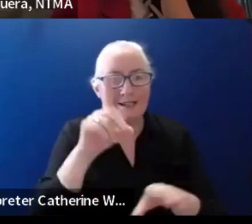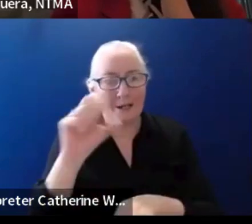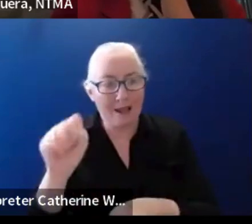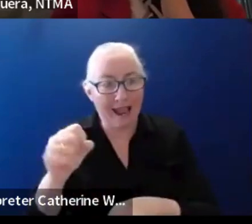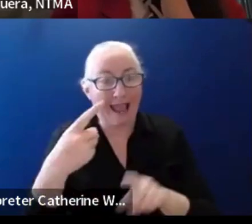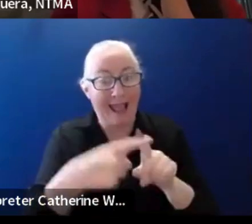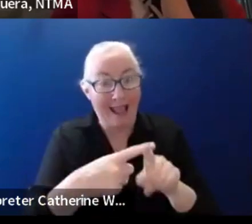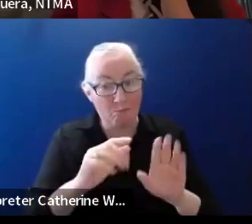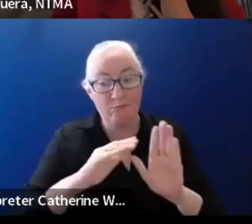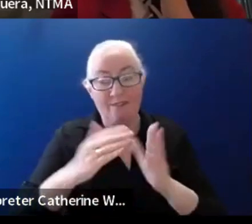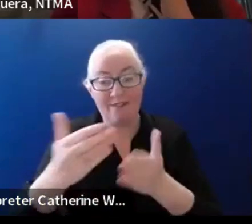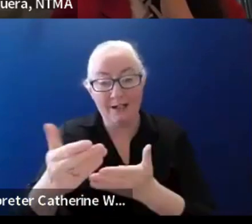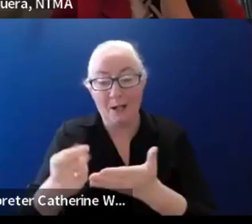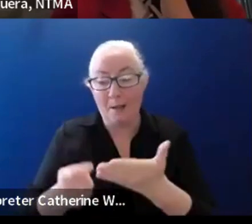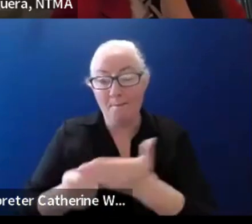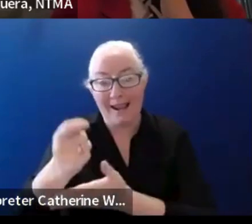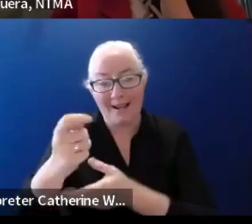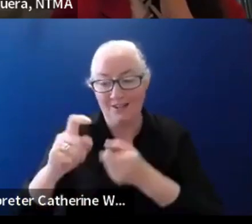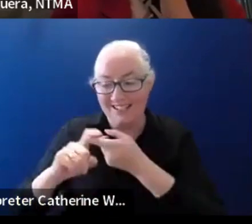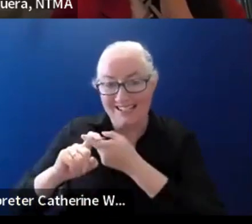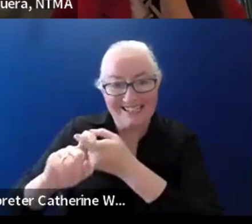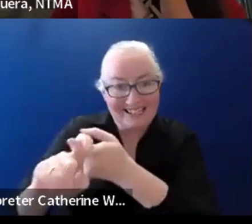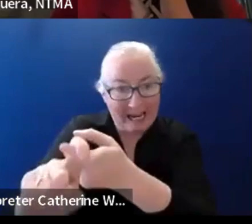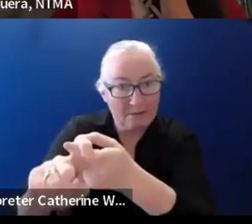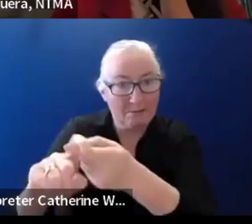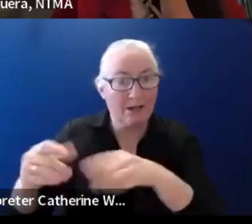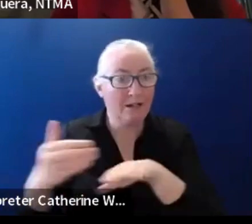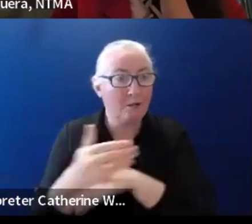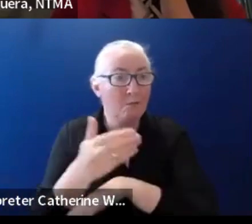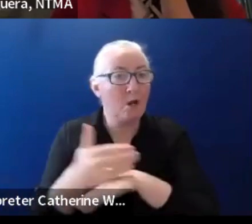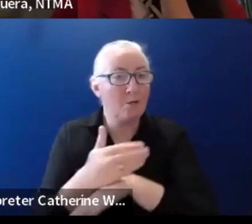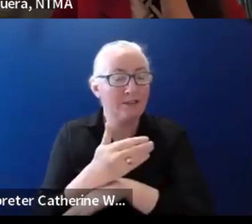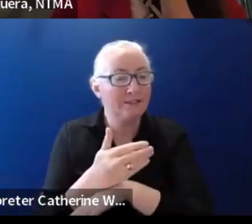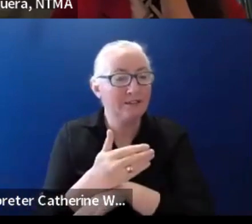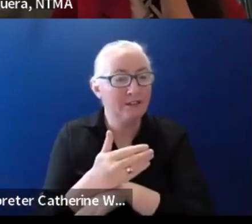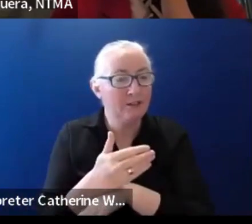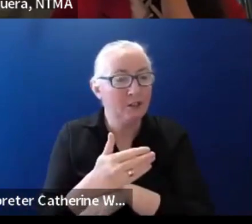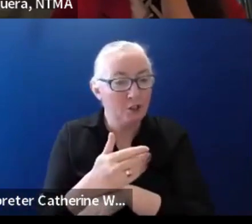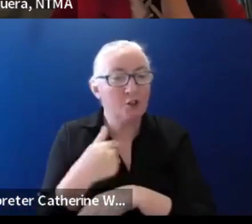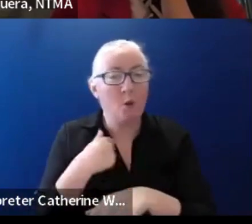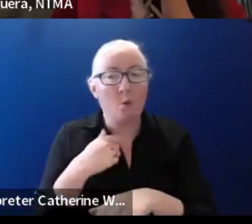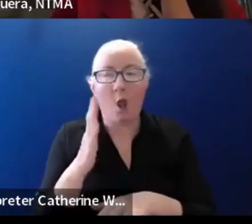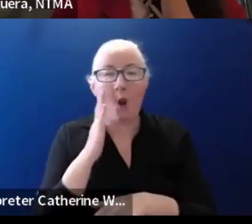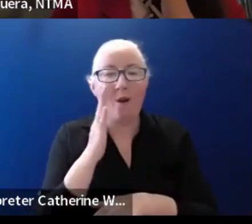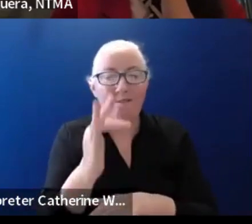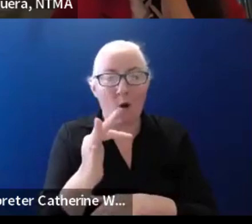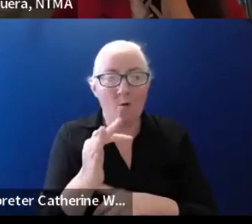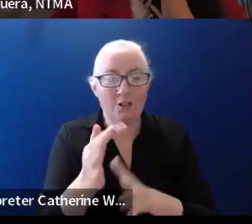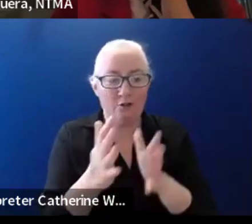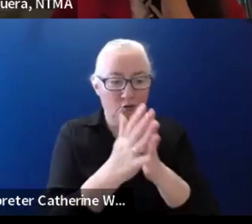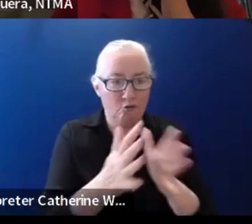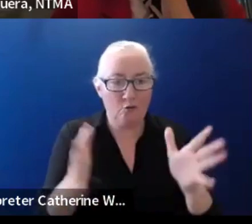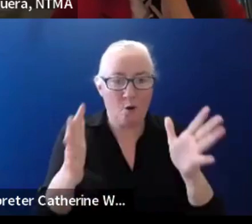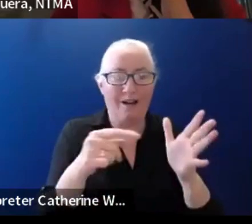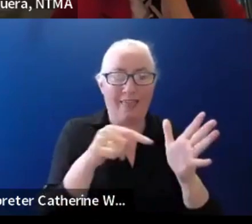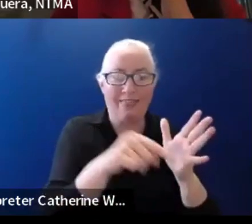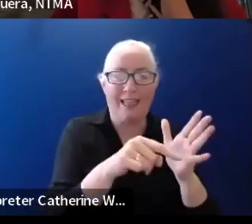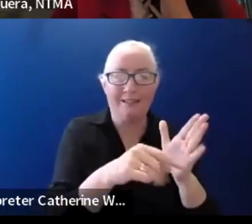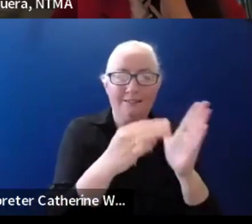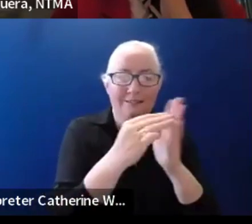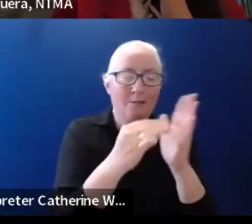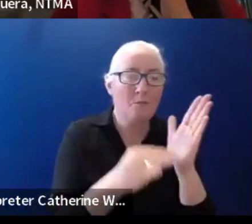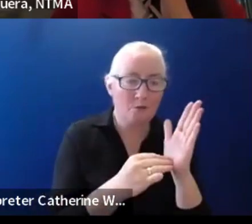paid sustainable employment at the end of it. And as I said, we're really, I suppose, looking forward to kind of growing the program, you